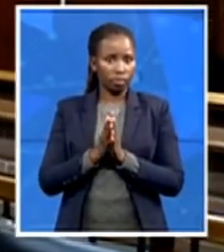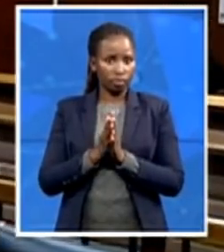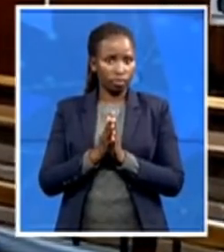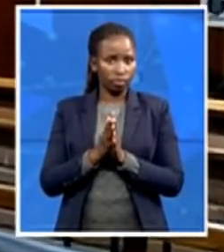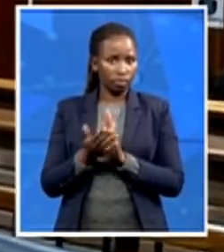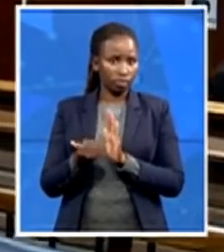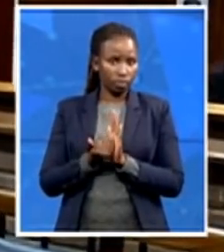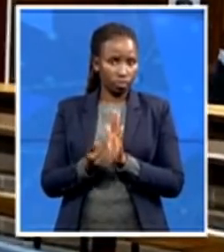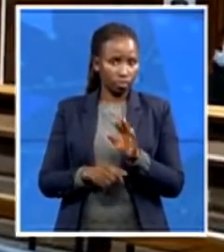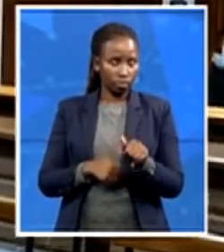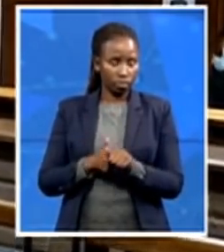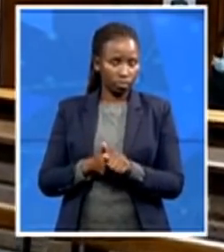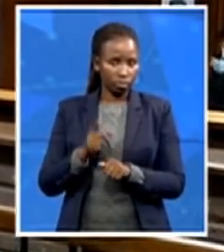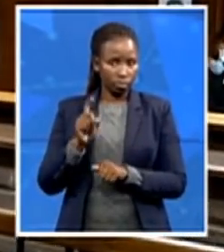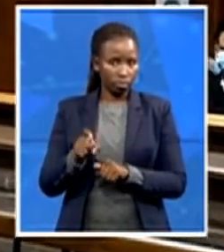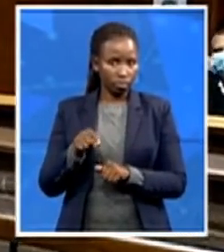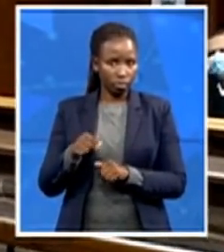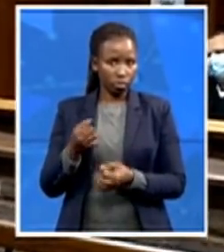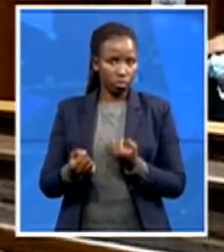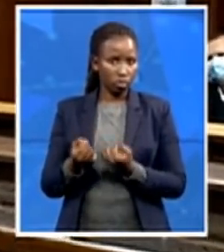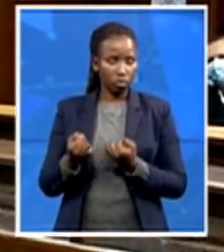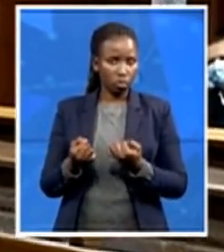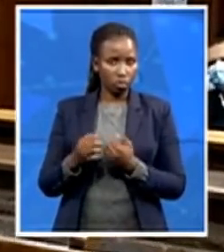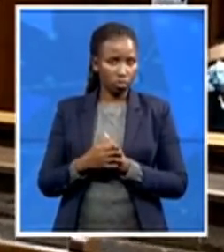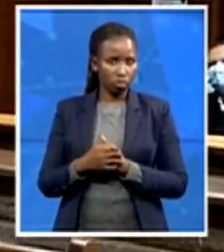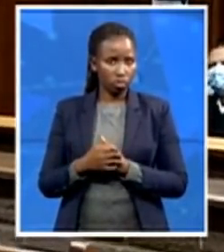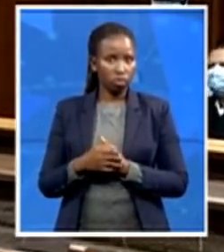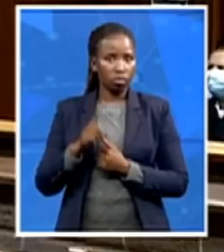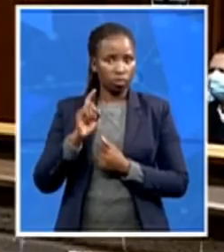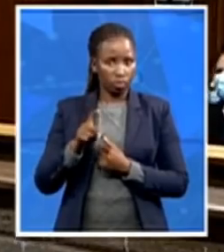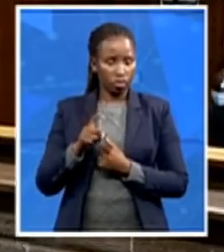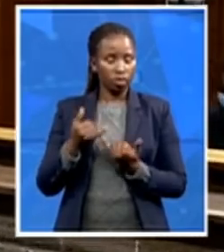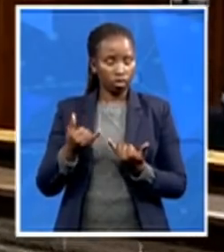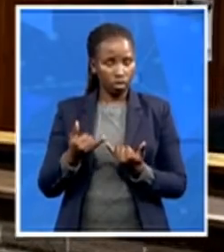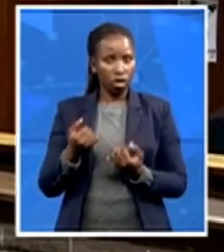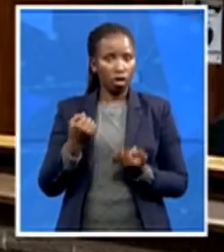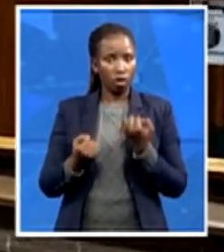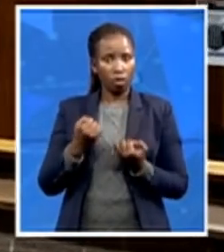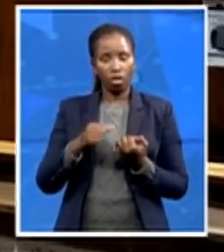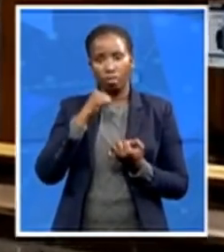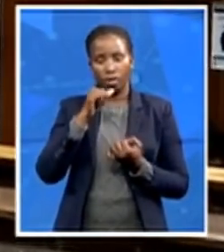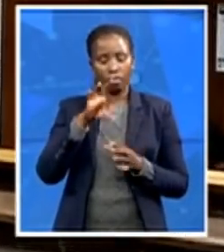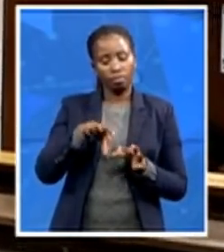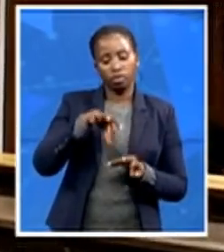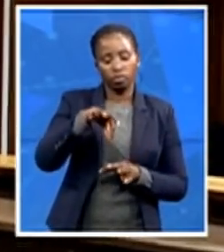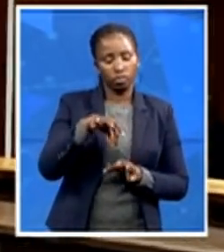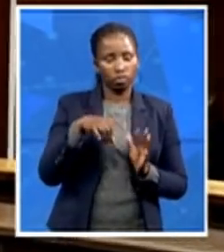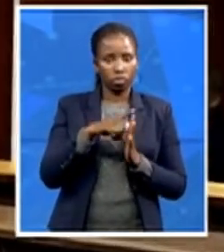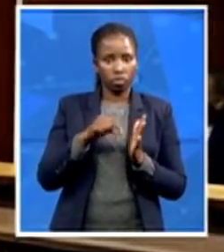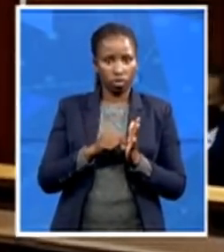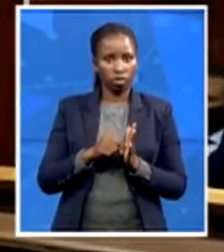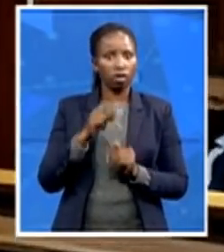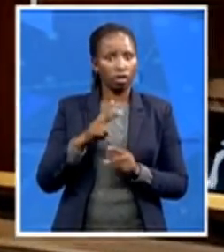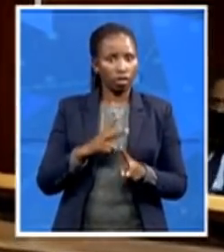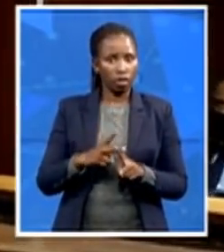at the court to which the matter is postponed to. You must also please hand over your passport, that's one of the